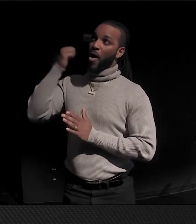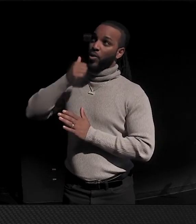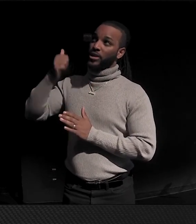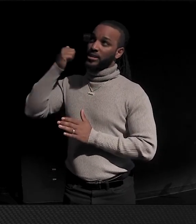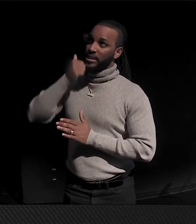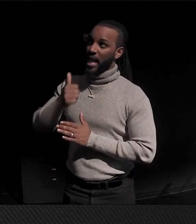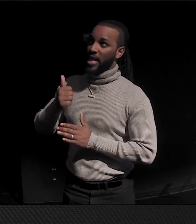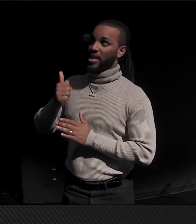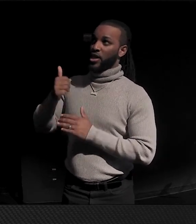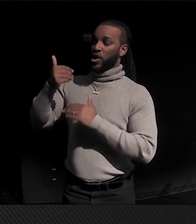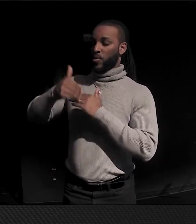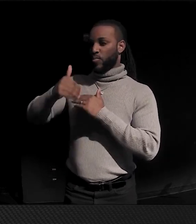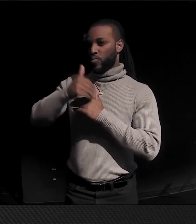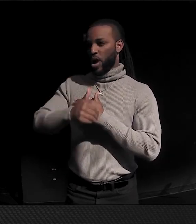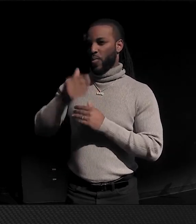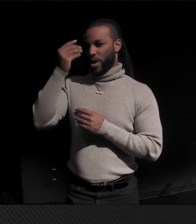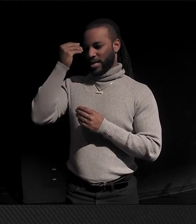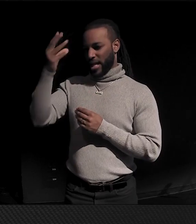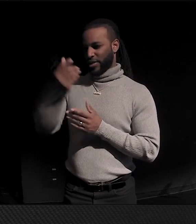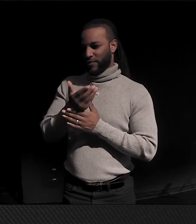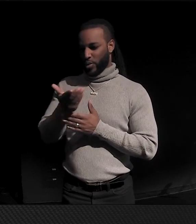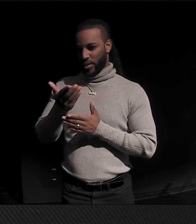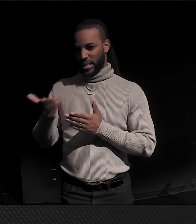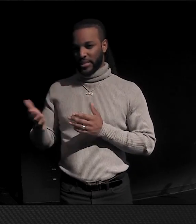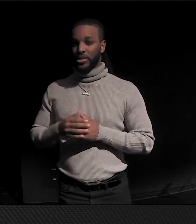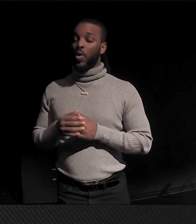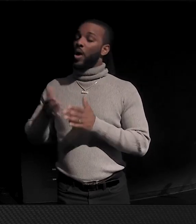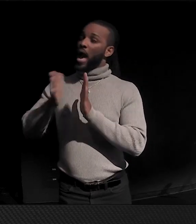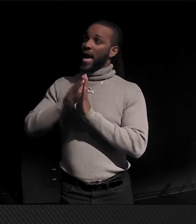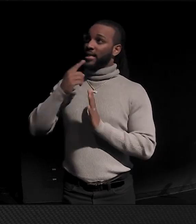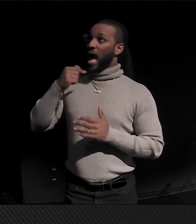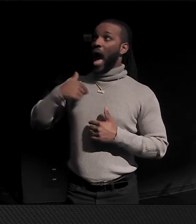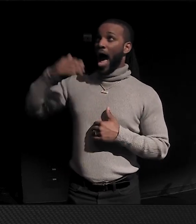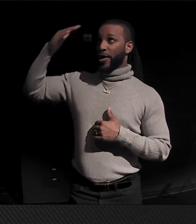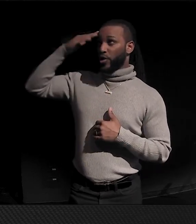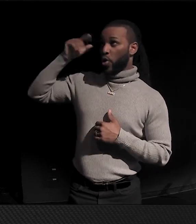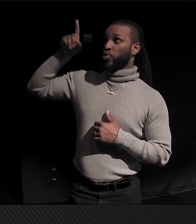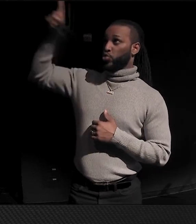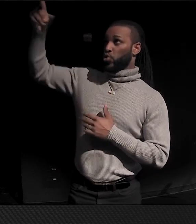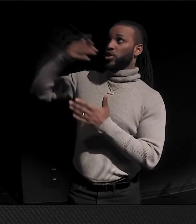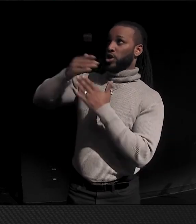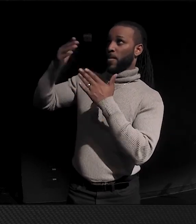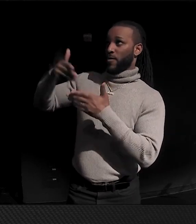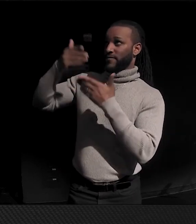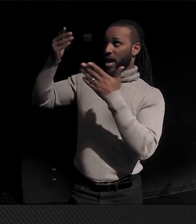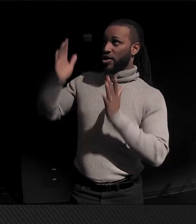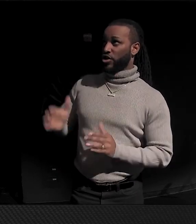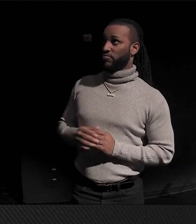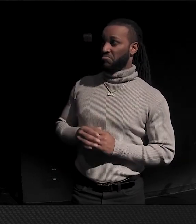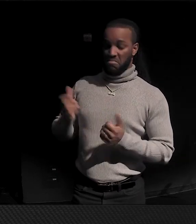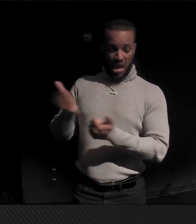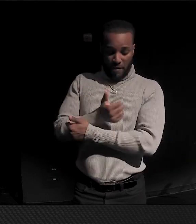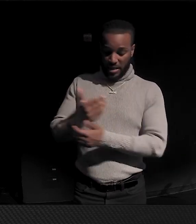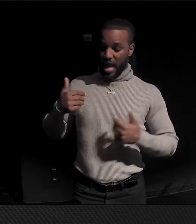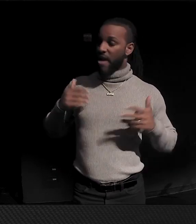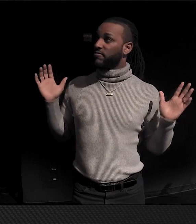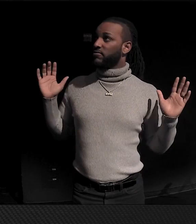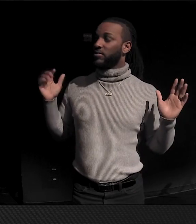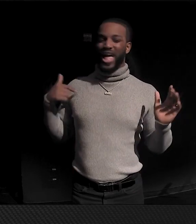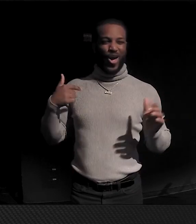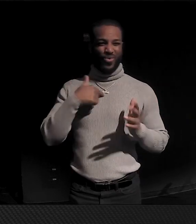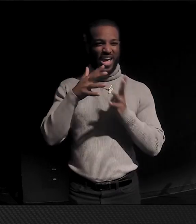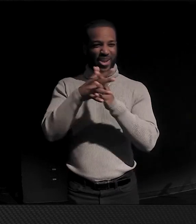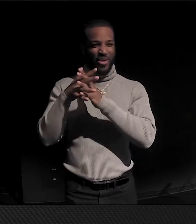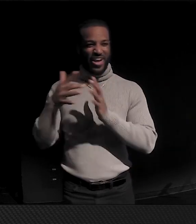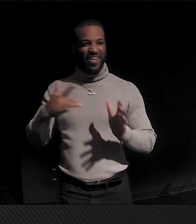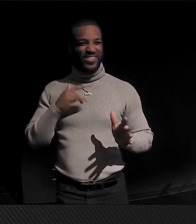prayers, we're acknowledging a couple things. The ask is saying, I acknowledge you're the good provider. Everything I have. Like we in America